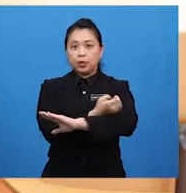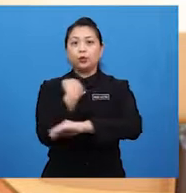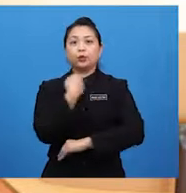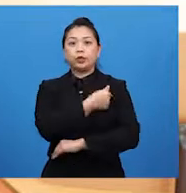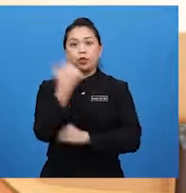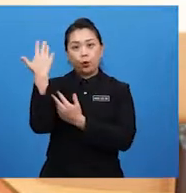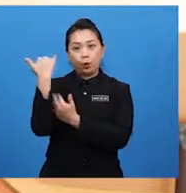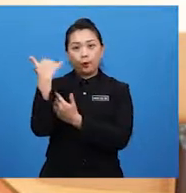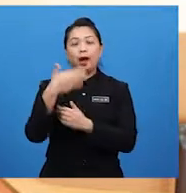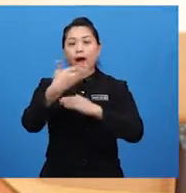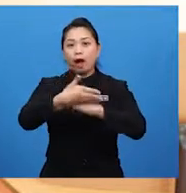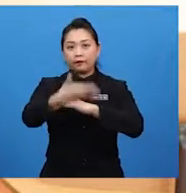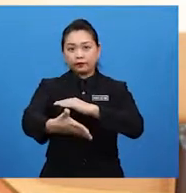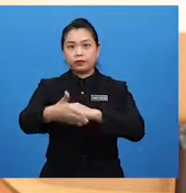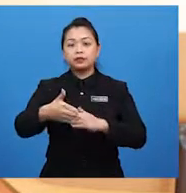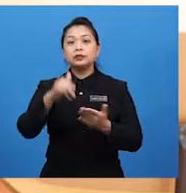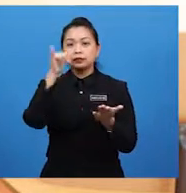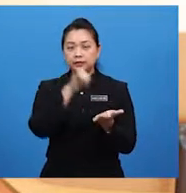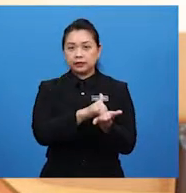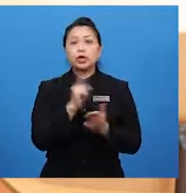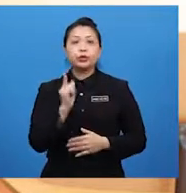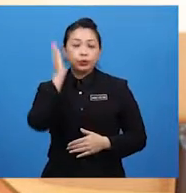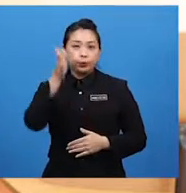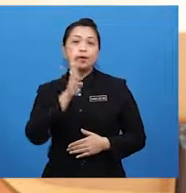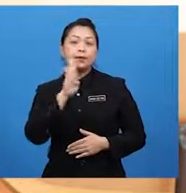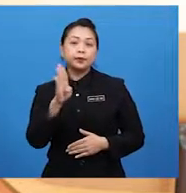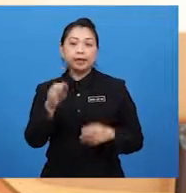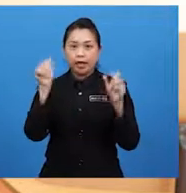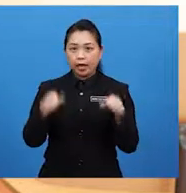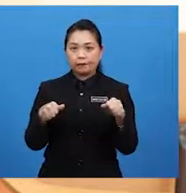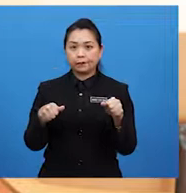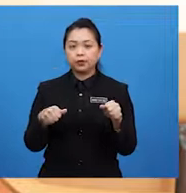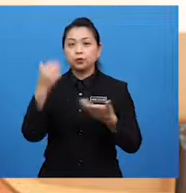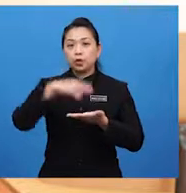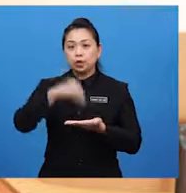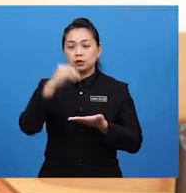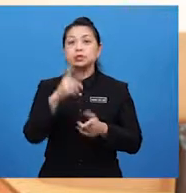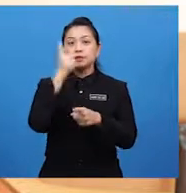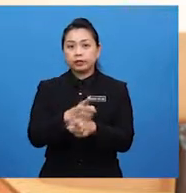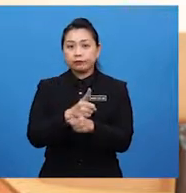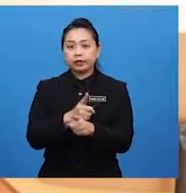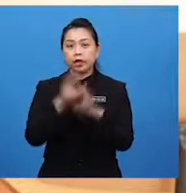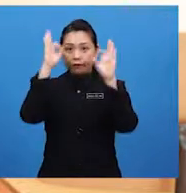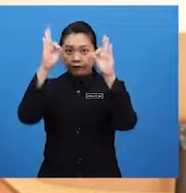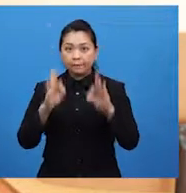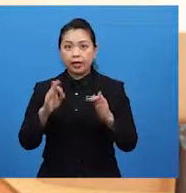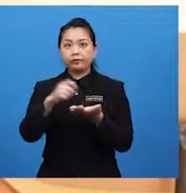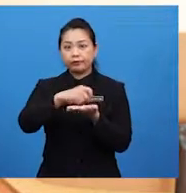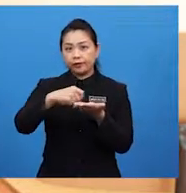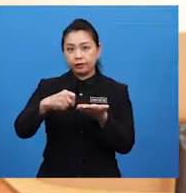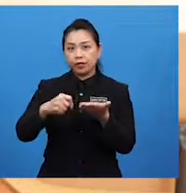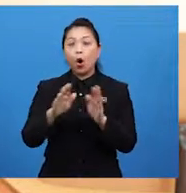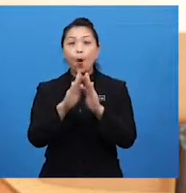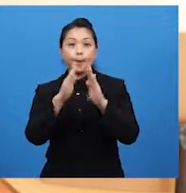hope after this, you will be able to learn the correct format of writing an